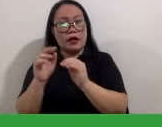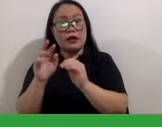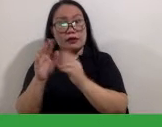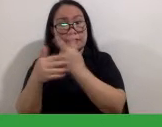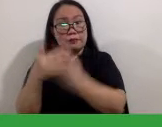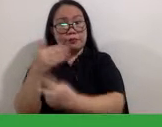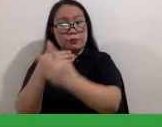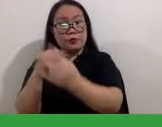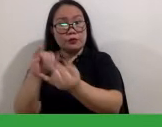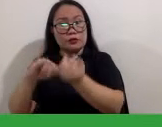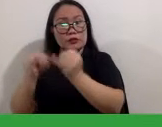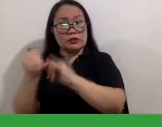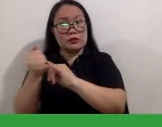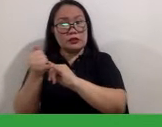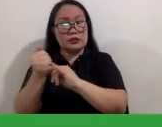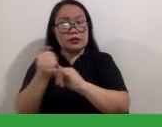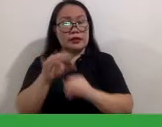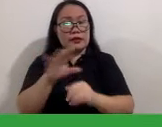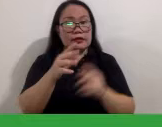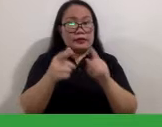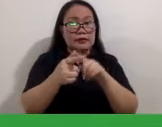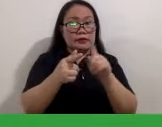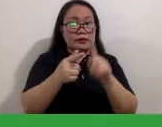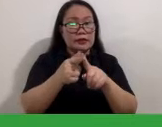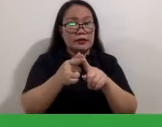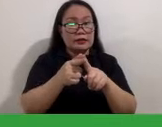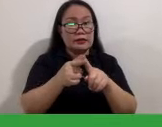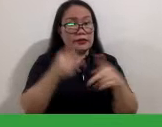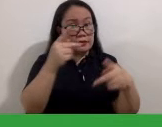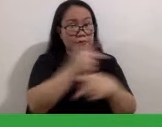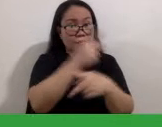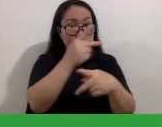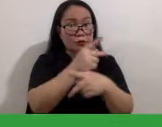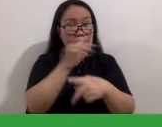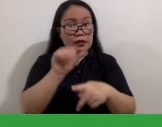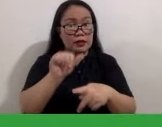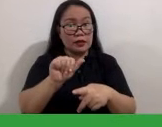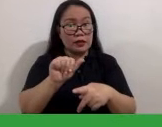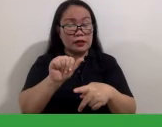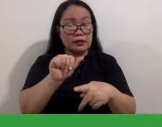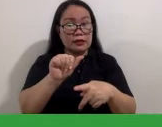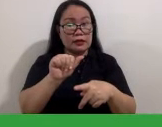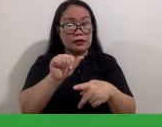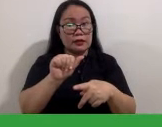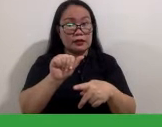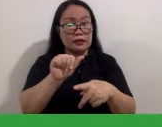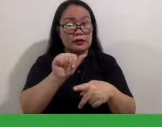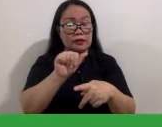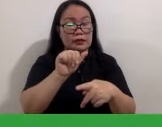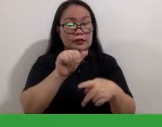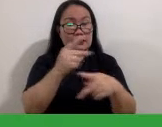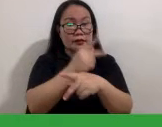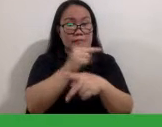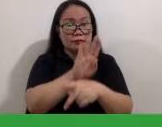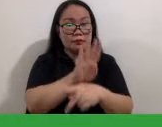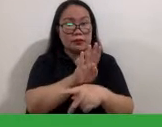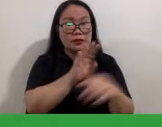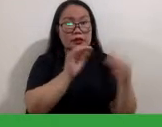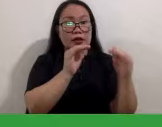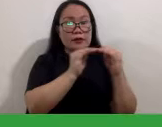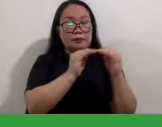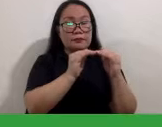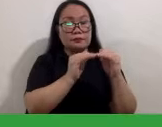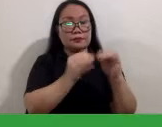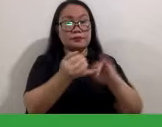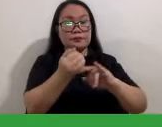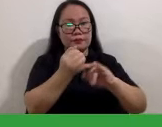the resulting sum is also an integer. And then if you will be multiplying two integers also, a times b, the